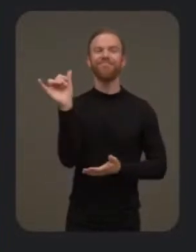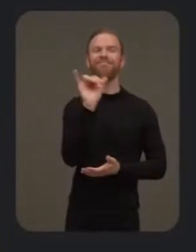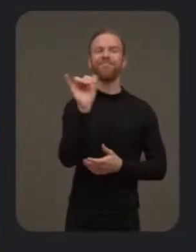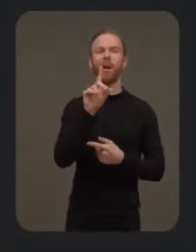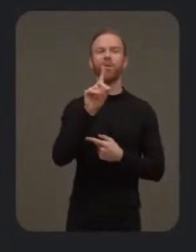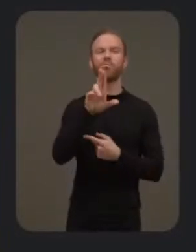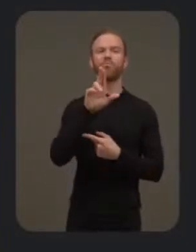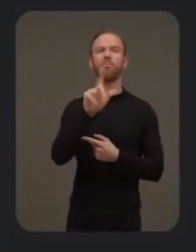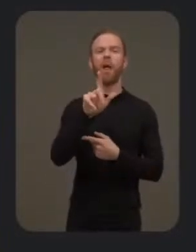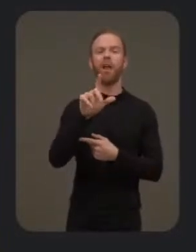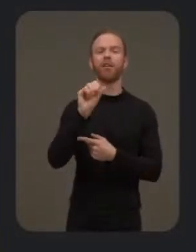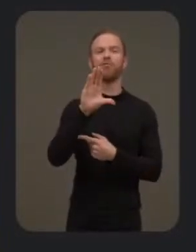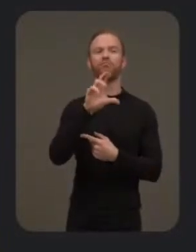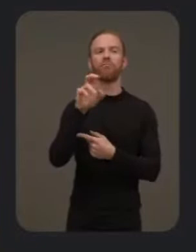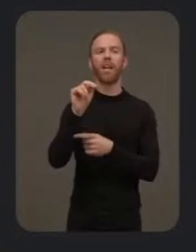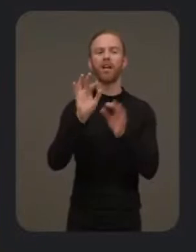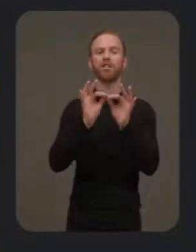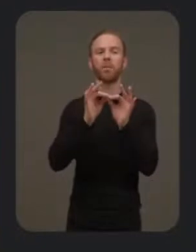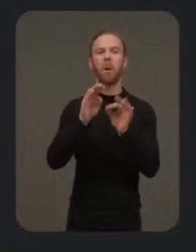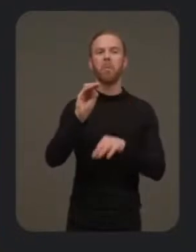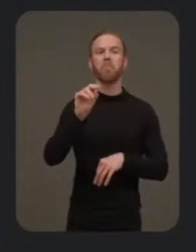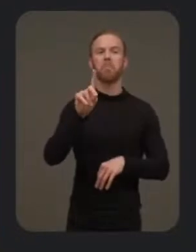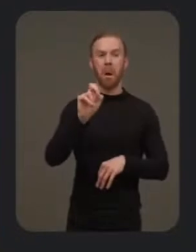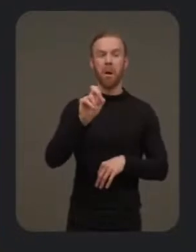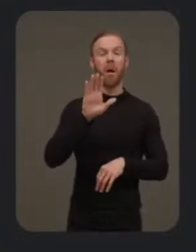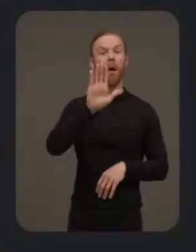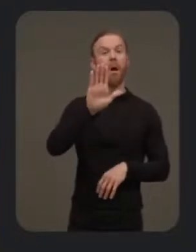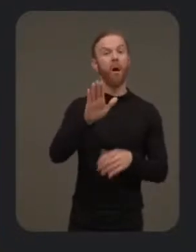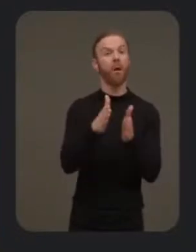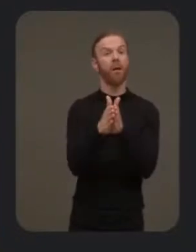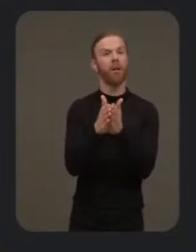screen interpreter mode. Your Pixel Fold